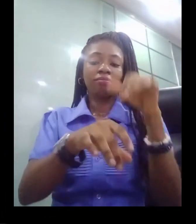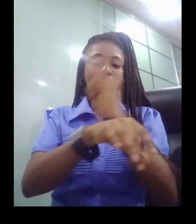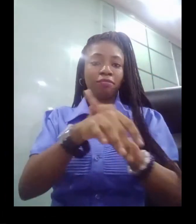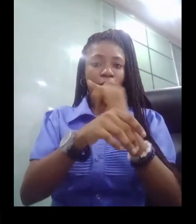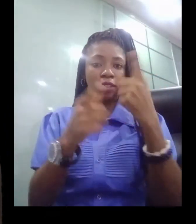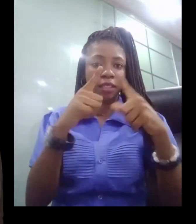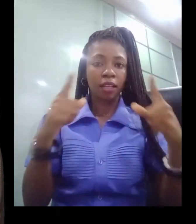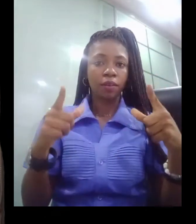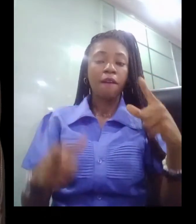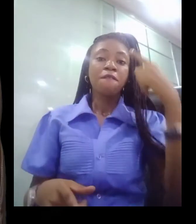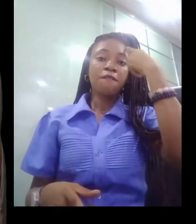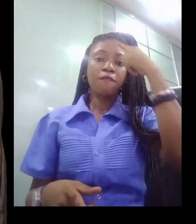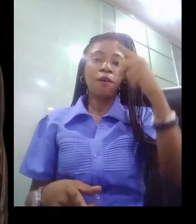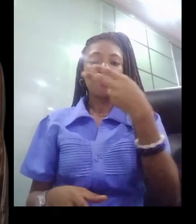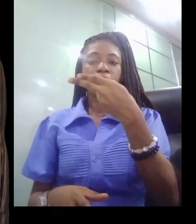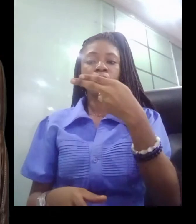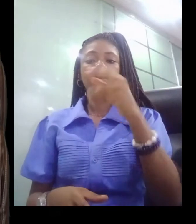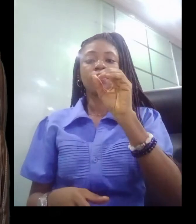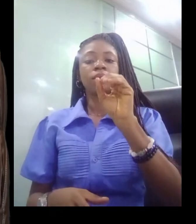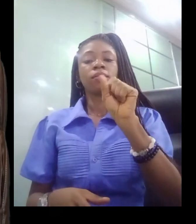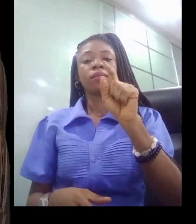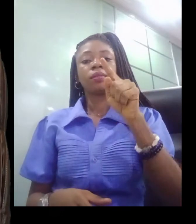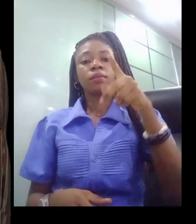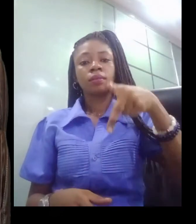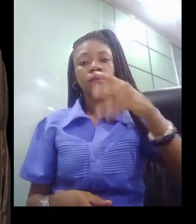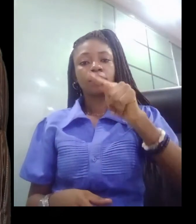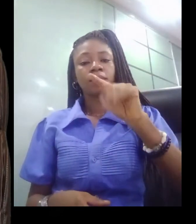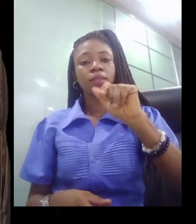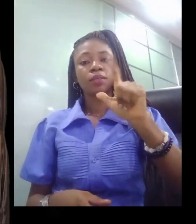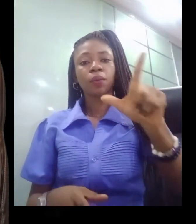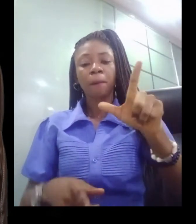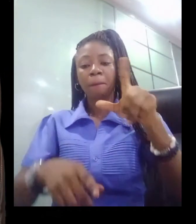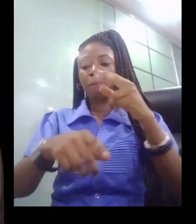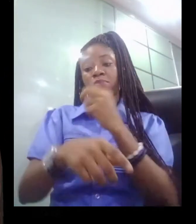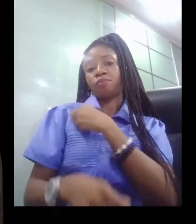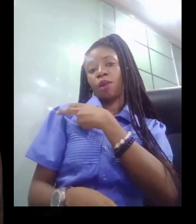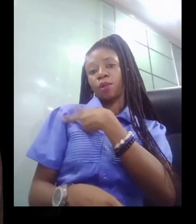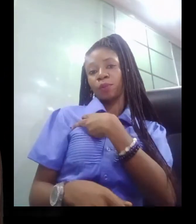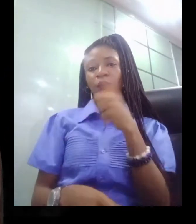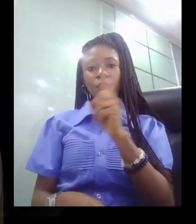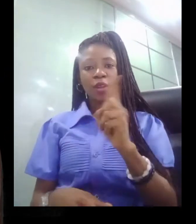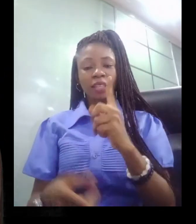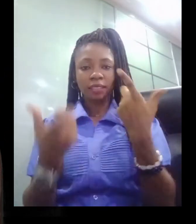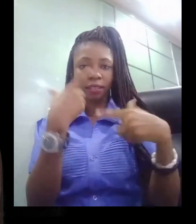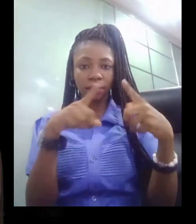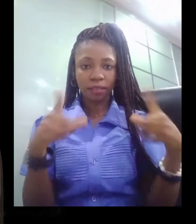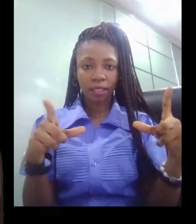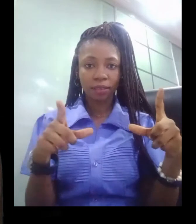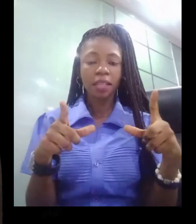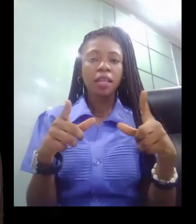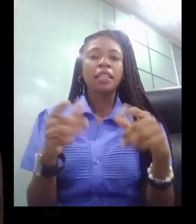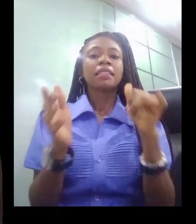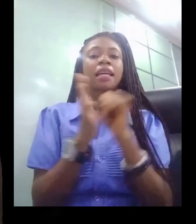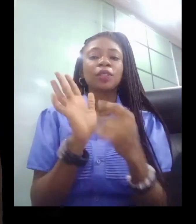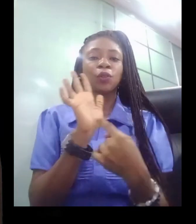For hospital, where she signed on the arm here, there is an indication that in